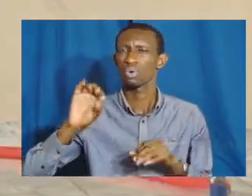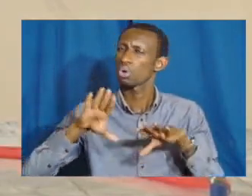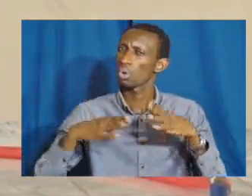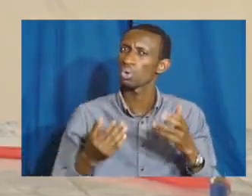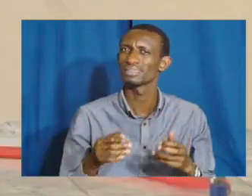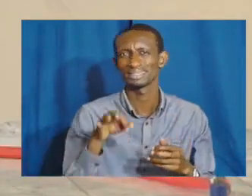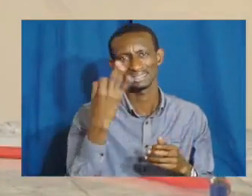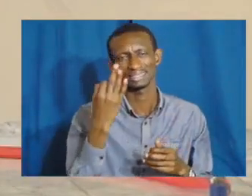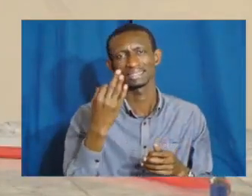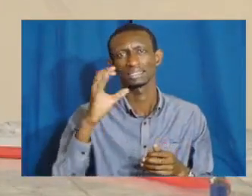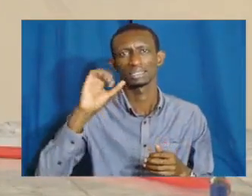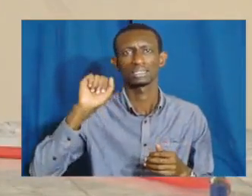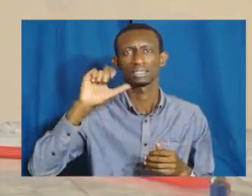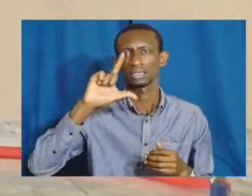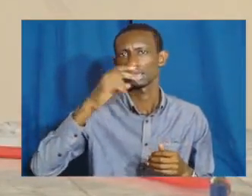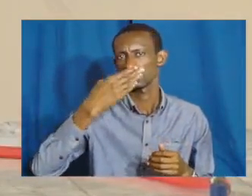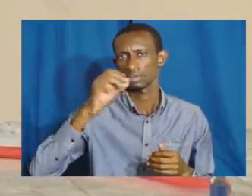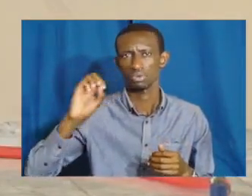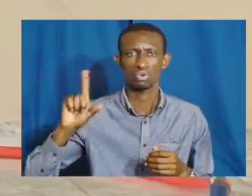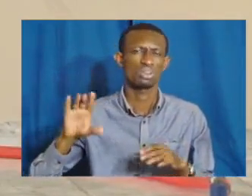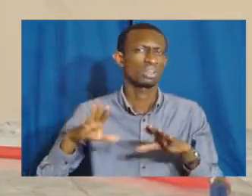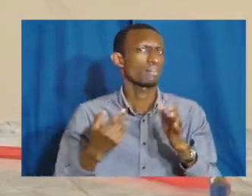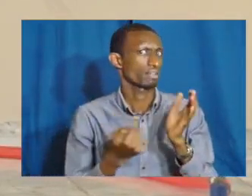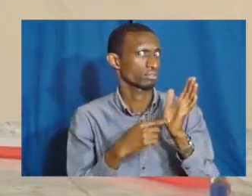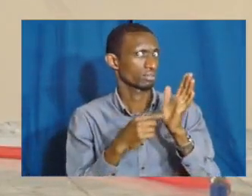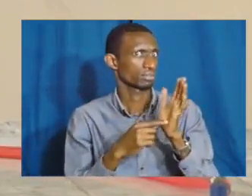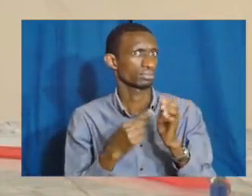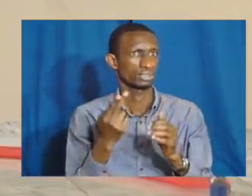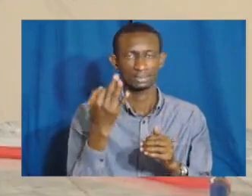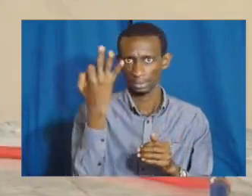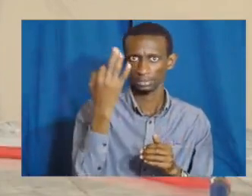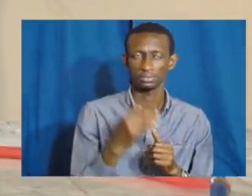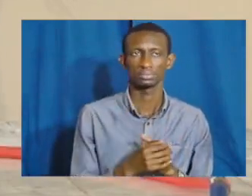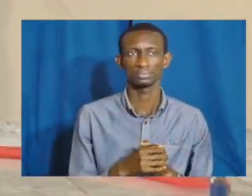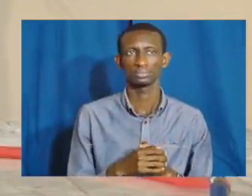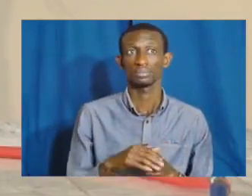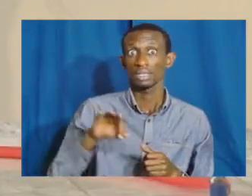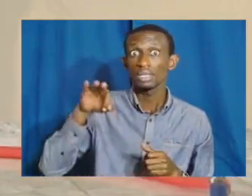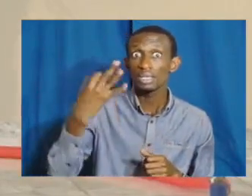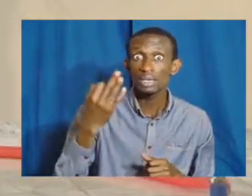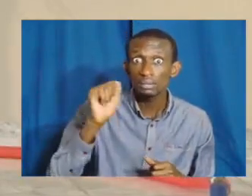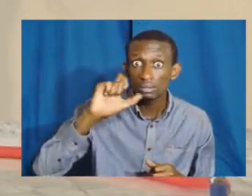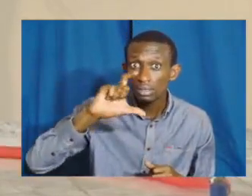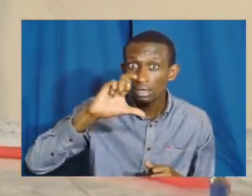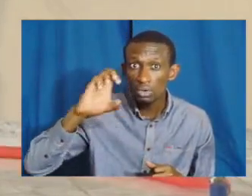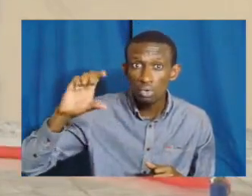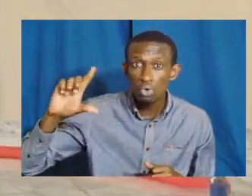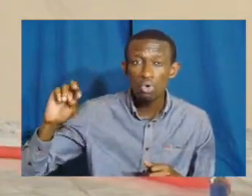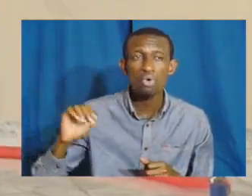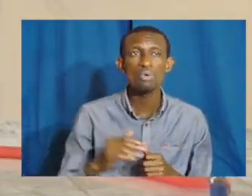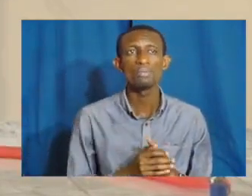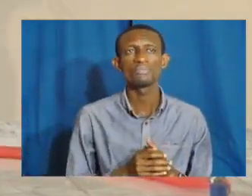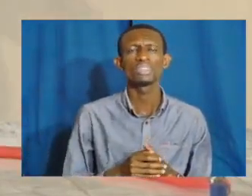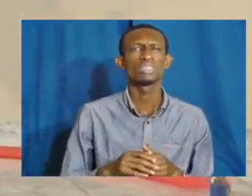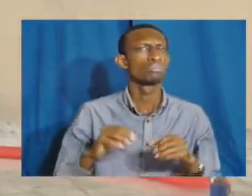alcohols. Let's take an example of this tertiary alcohol. We said tertiary alcohols do